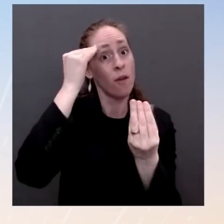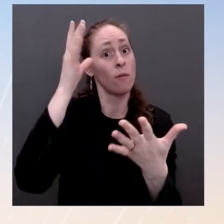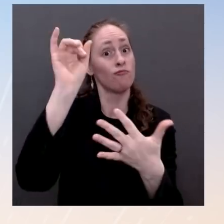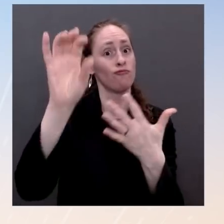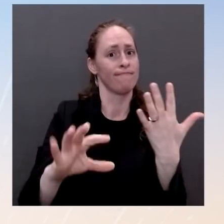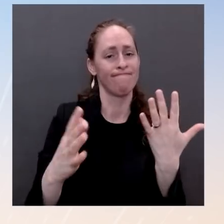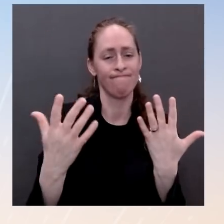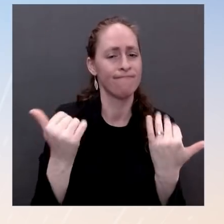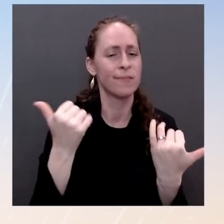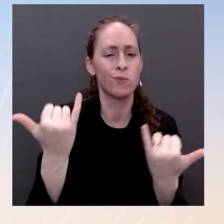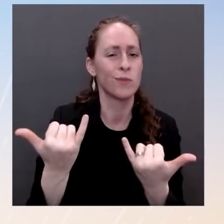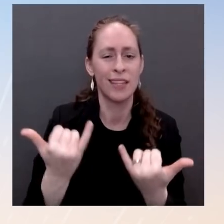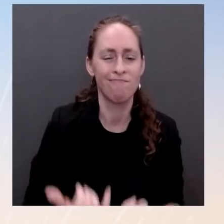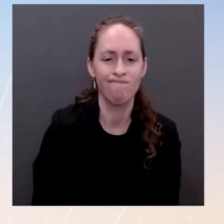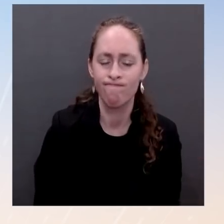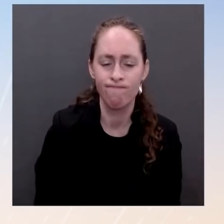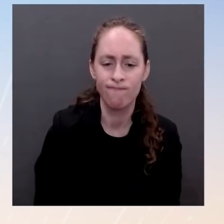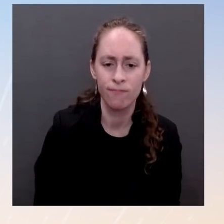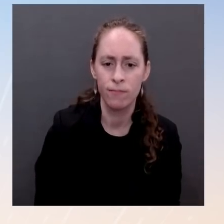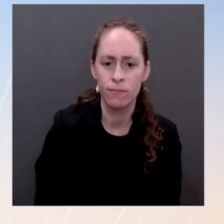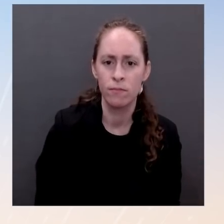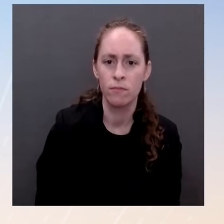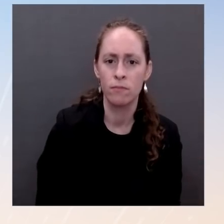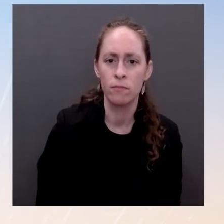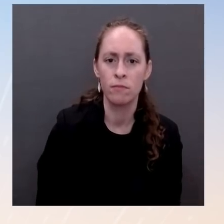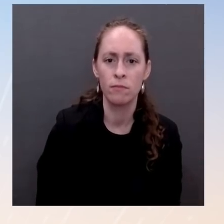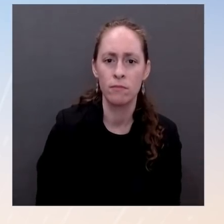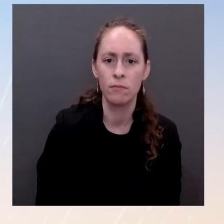that Russia could take that are short of an invasion, but that are still,